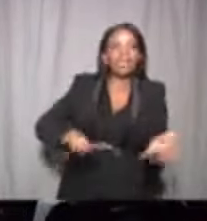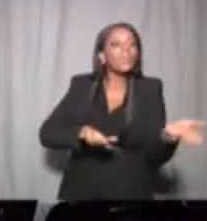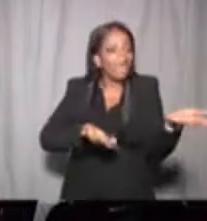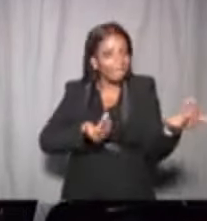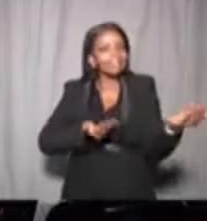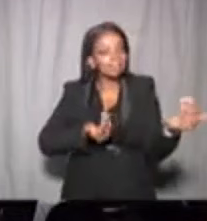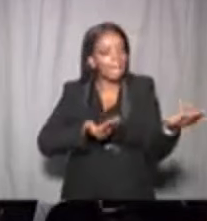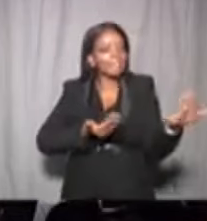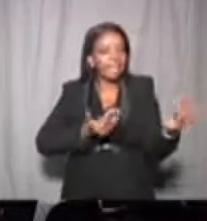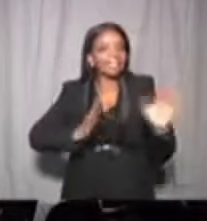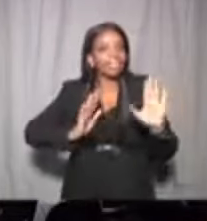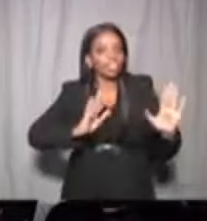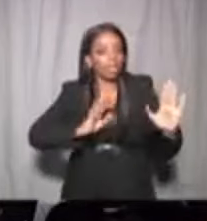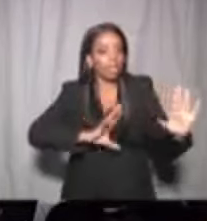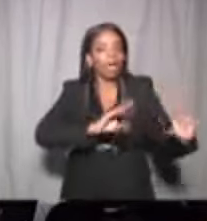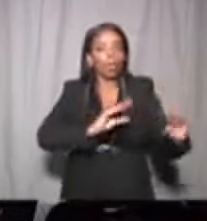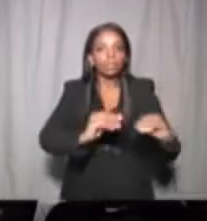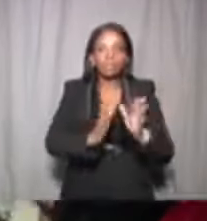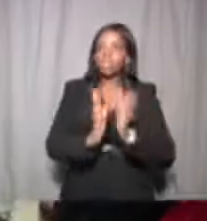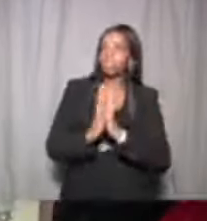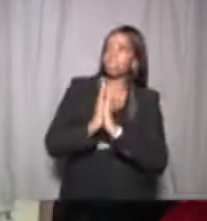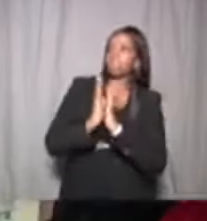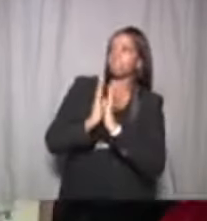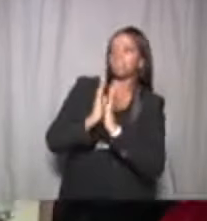caucuses, they are clapping hands.